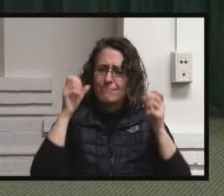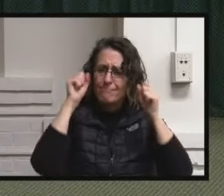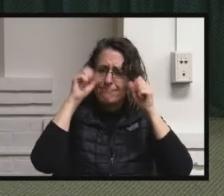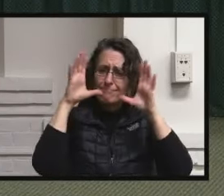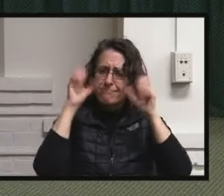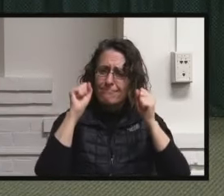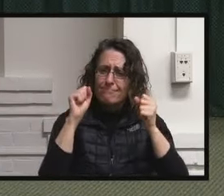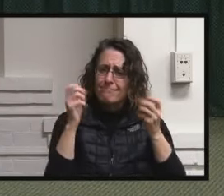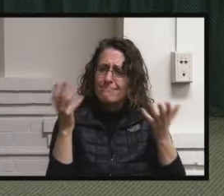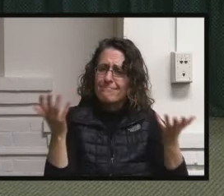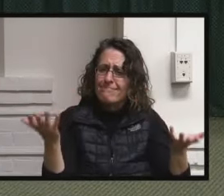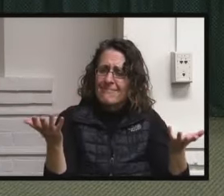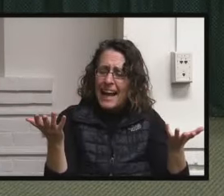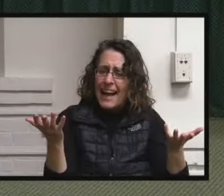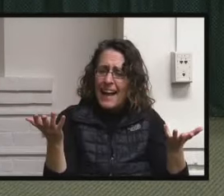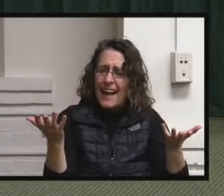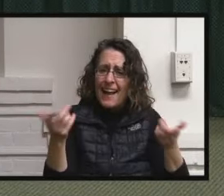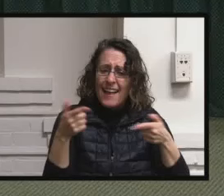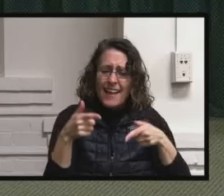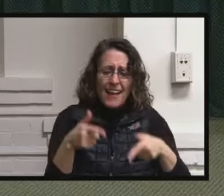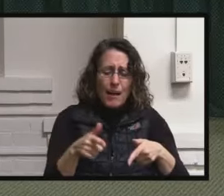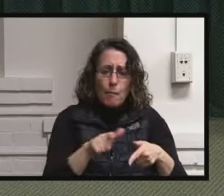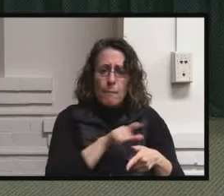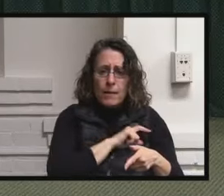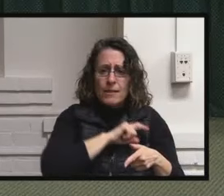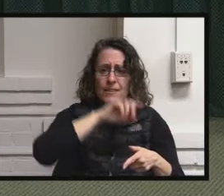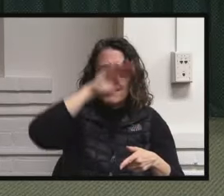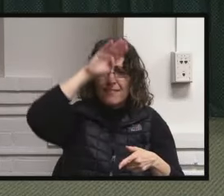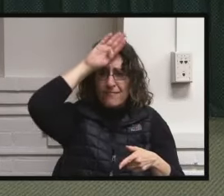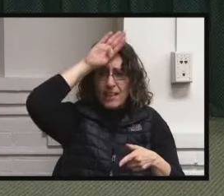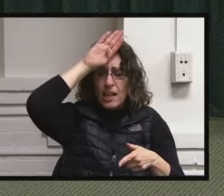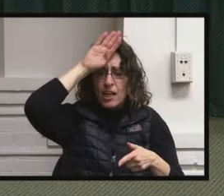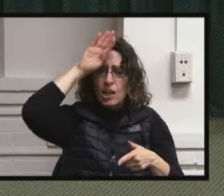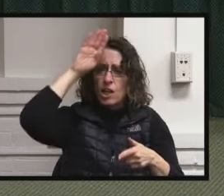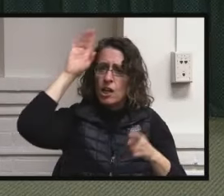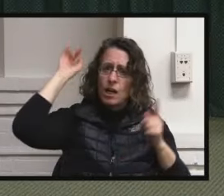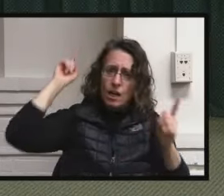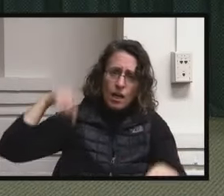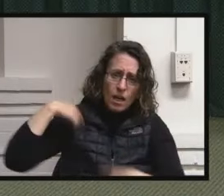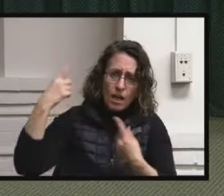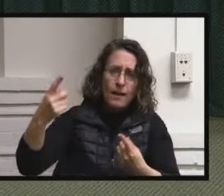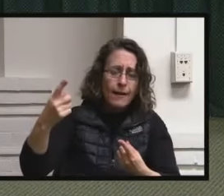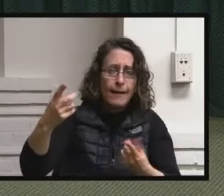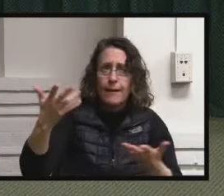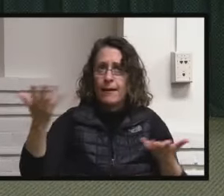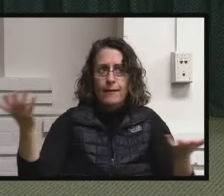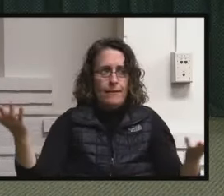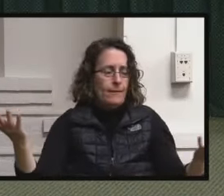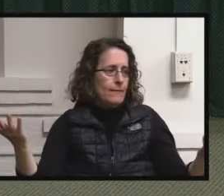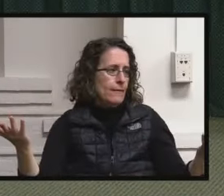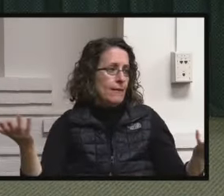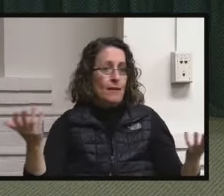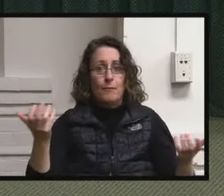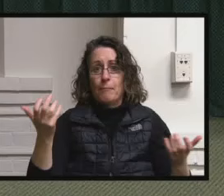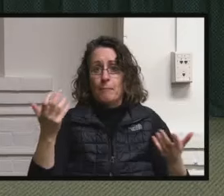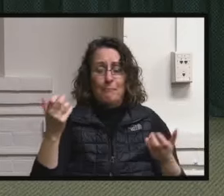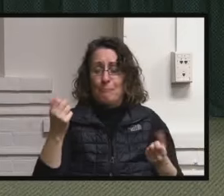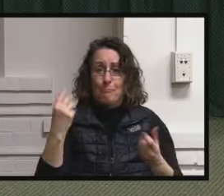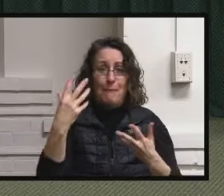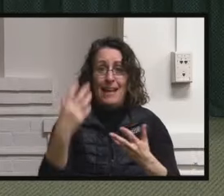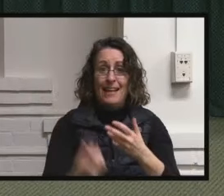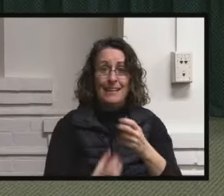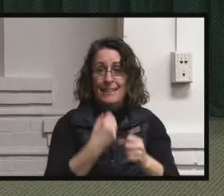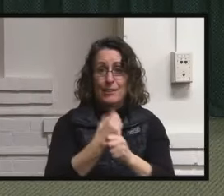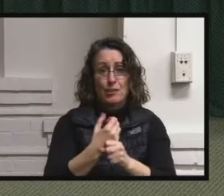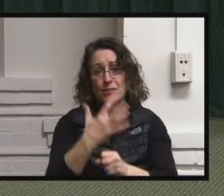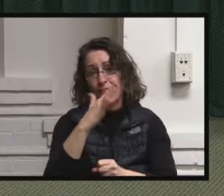whatever. This has been such a contentious thing for the last, we won't go back 30 years, but at least